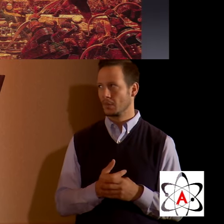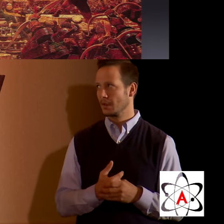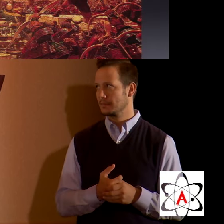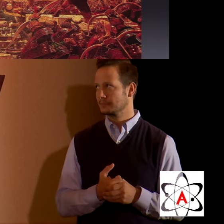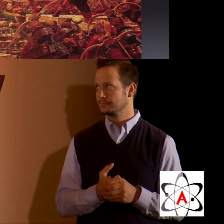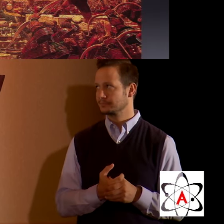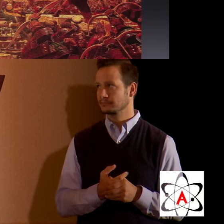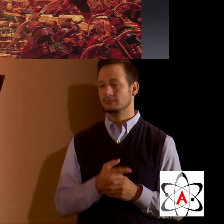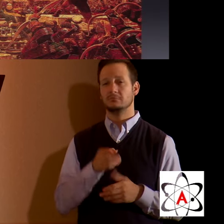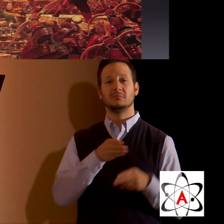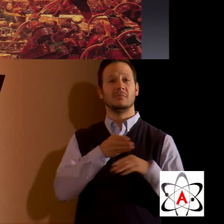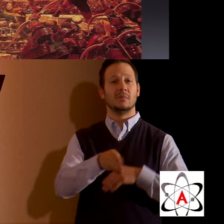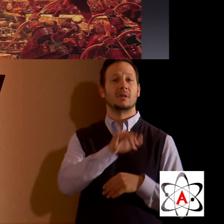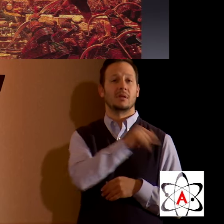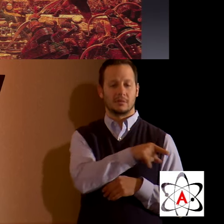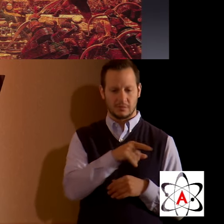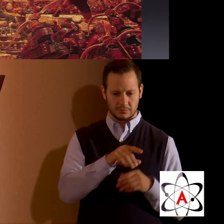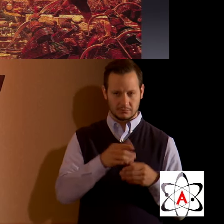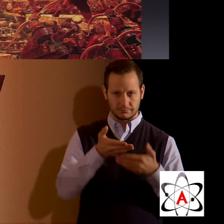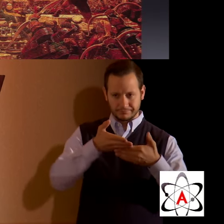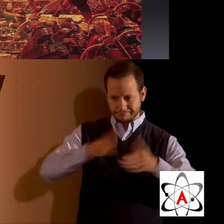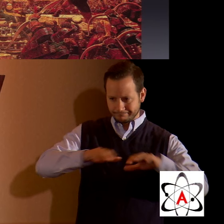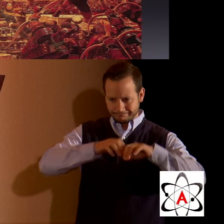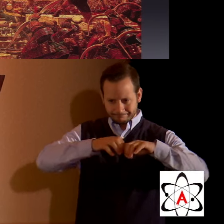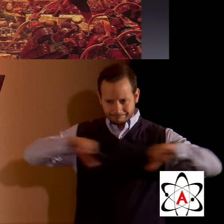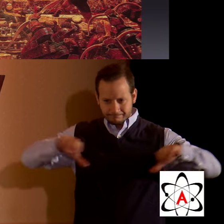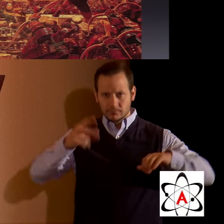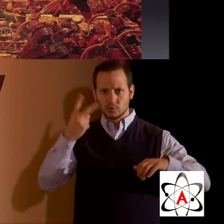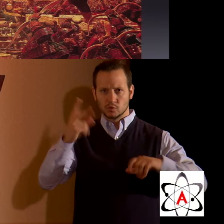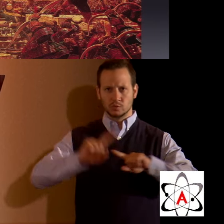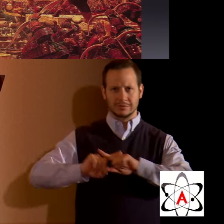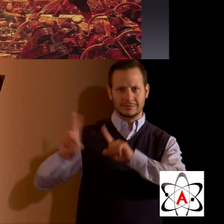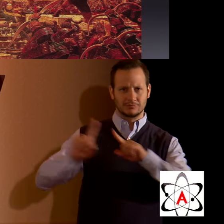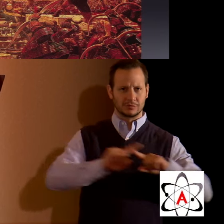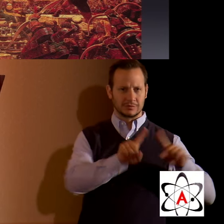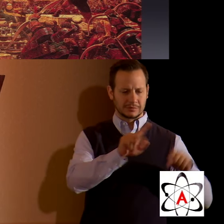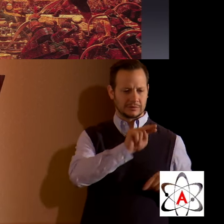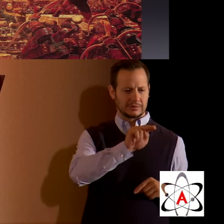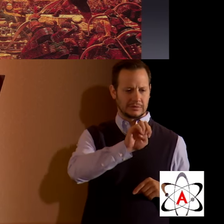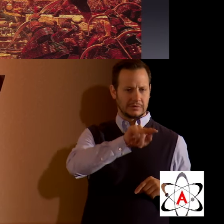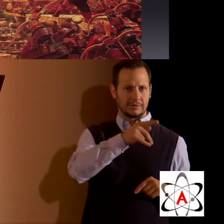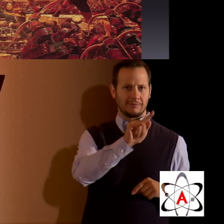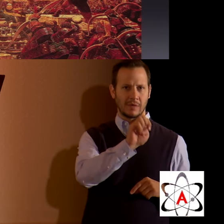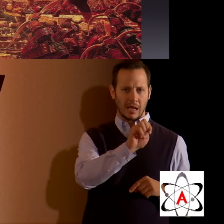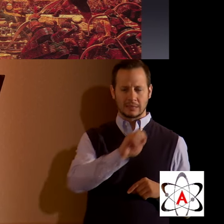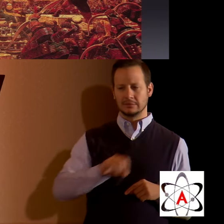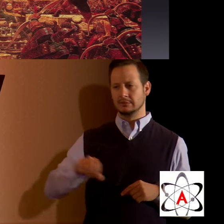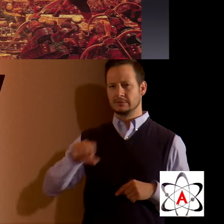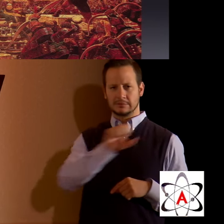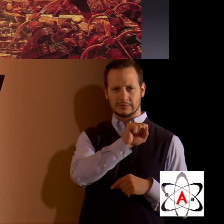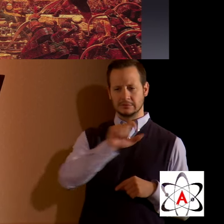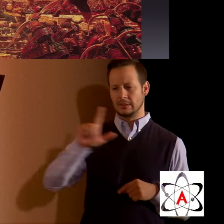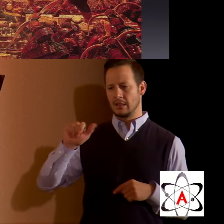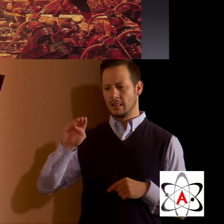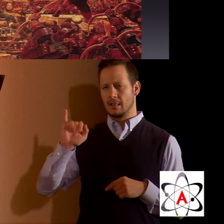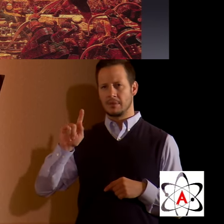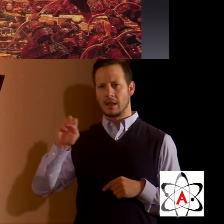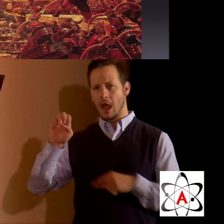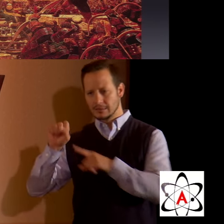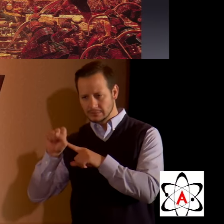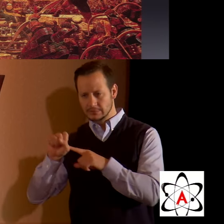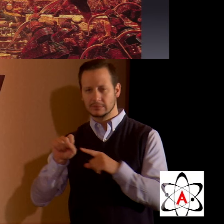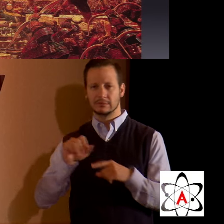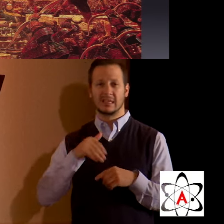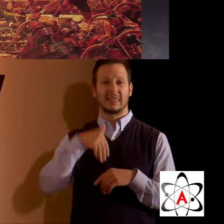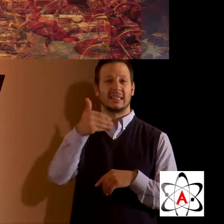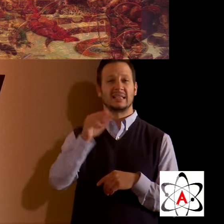after arriving, the newcomers divided into two competing nations, the Nephites and the Lamanites. They would spend the next